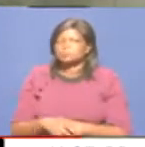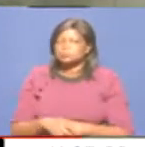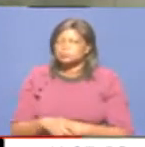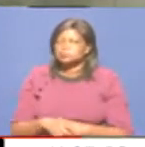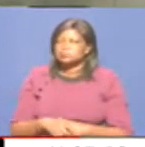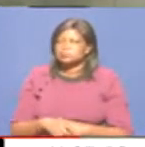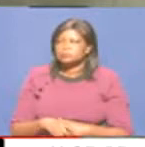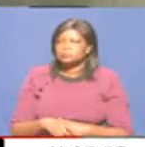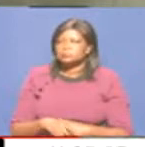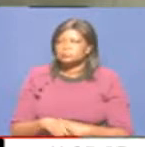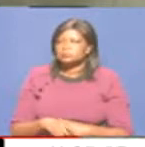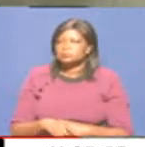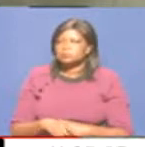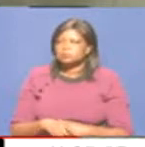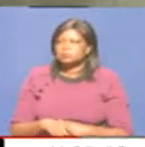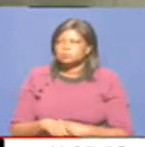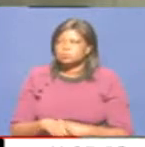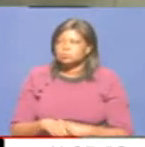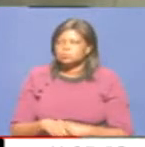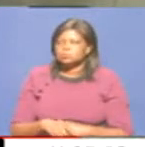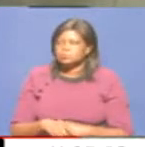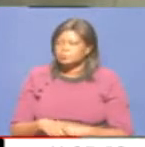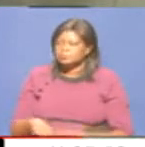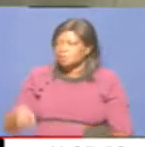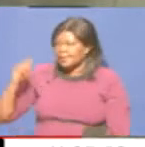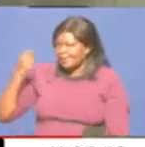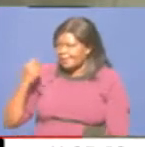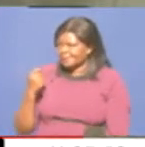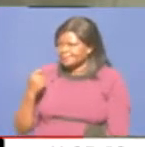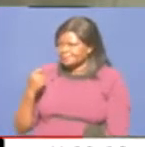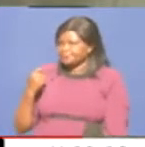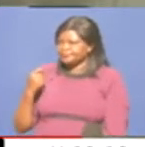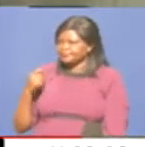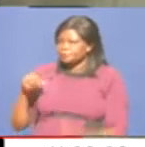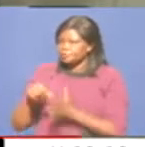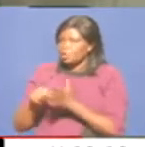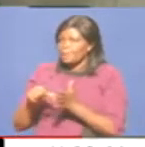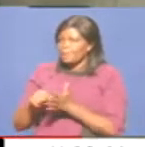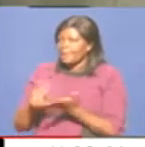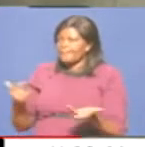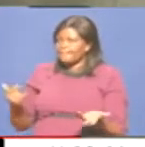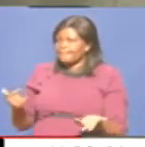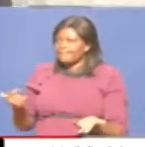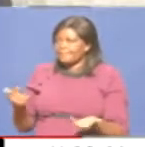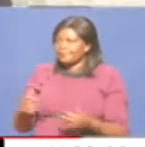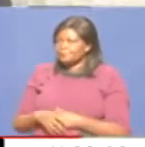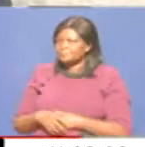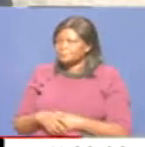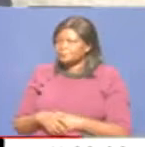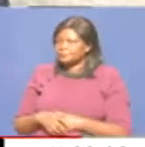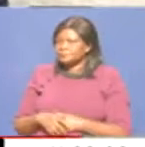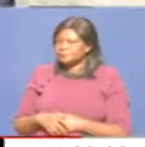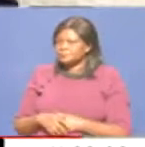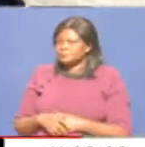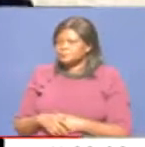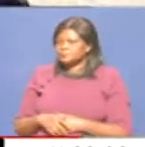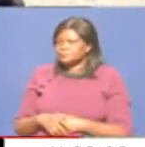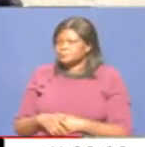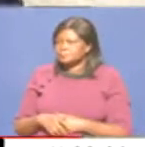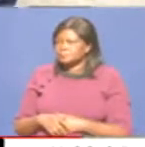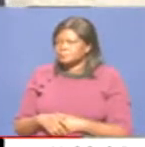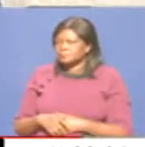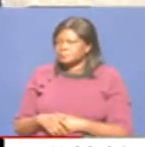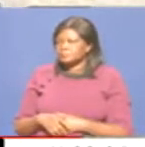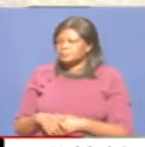Yes. You see, Kenya, the problem, as the SG says,